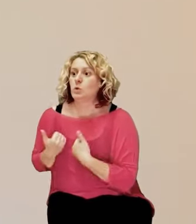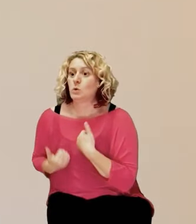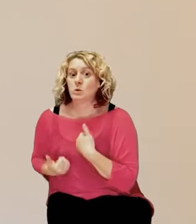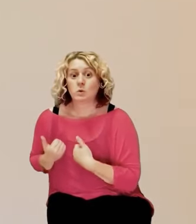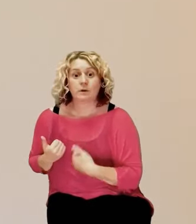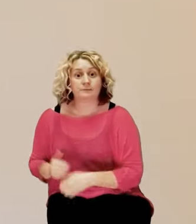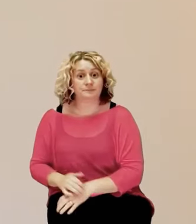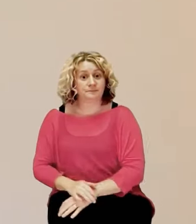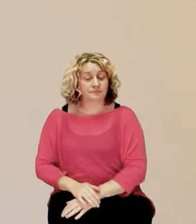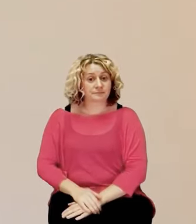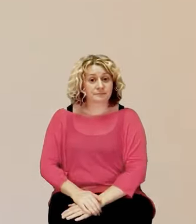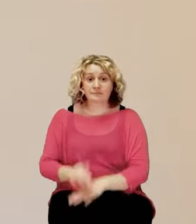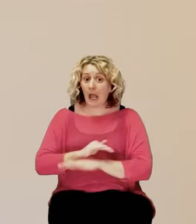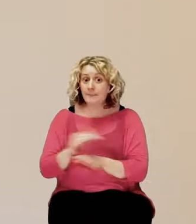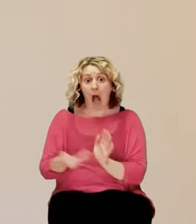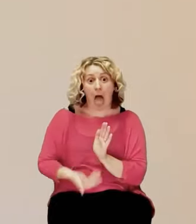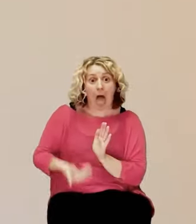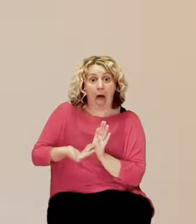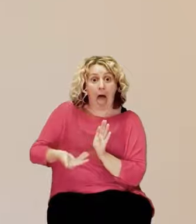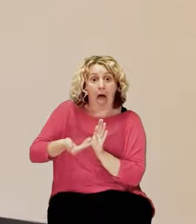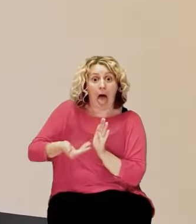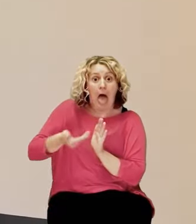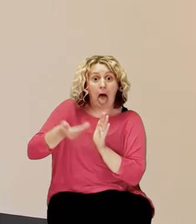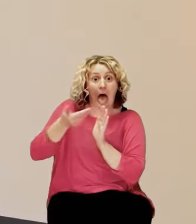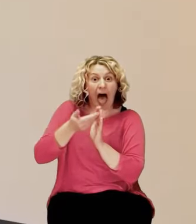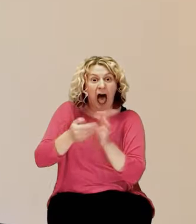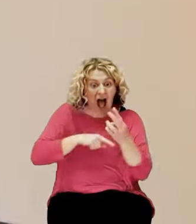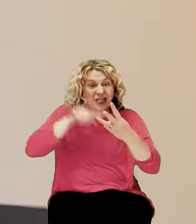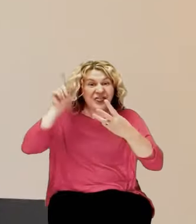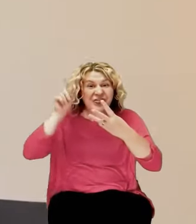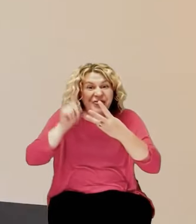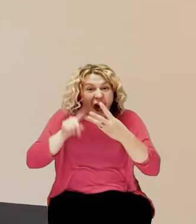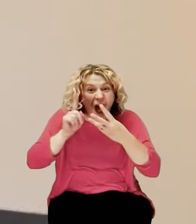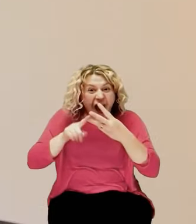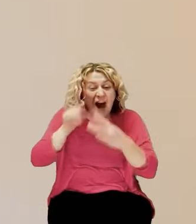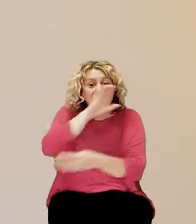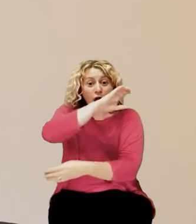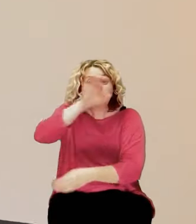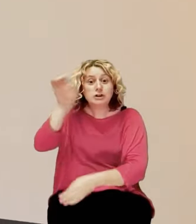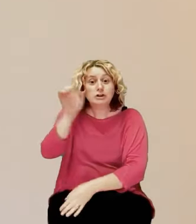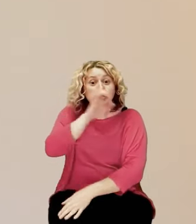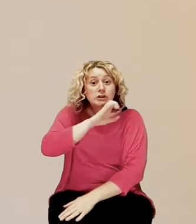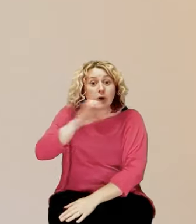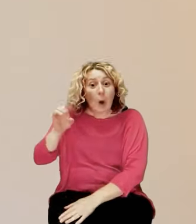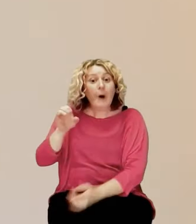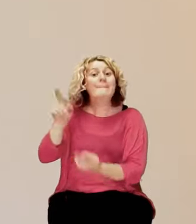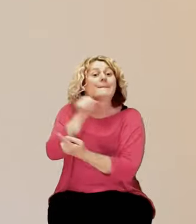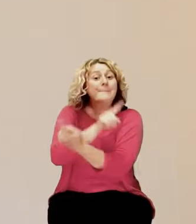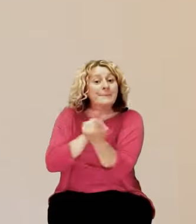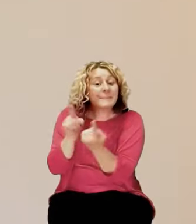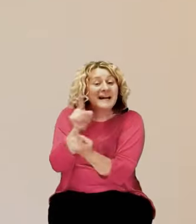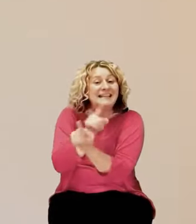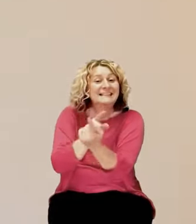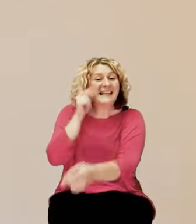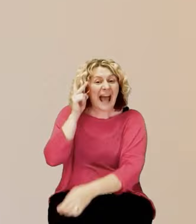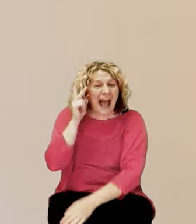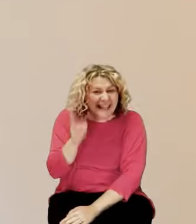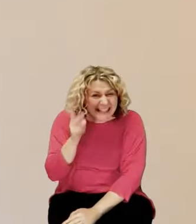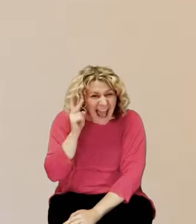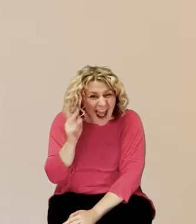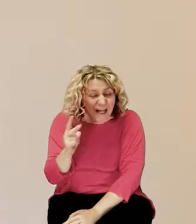know. But I'm not exaggerating. It was a hat trick. Perfect for sport. It was a hat trick. Third